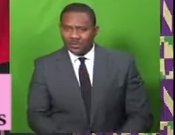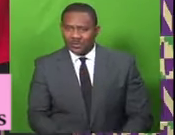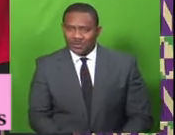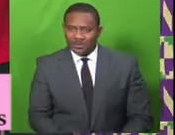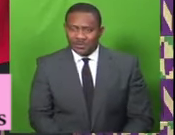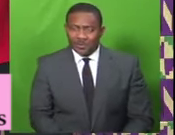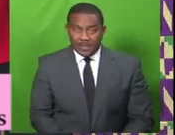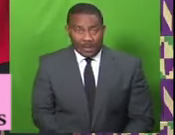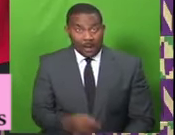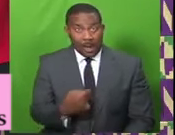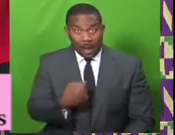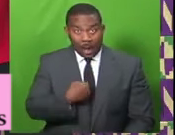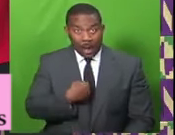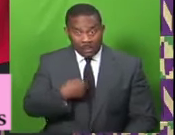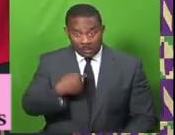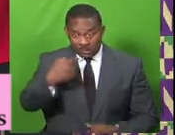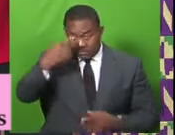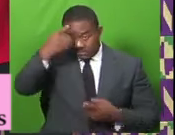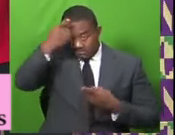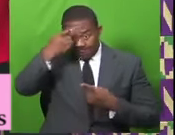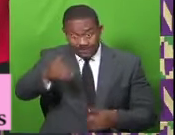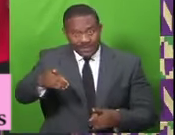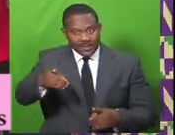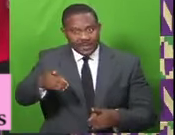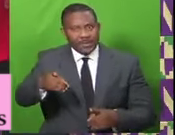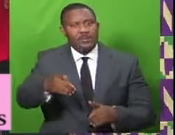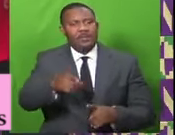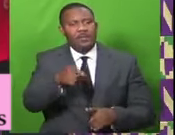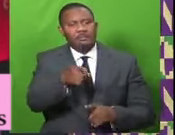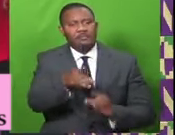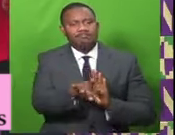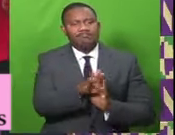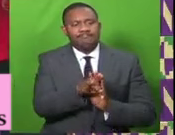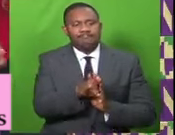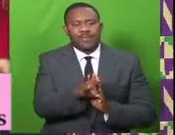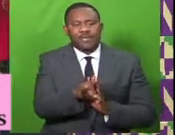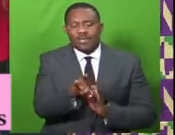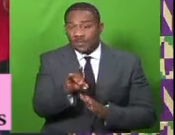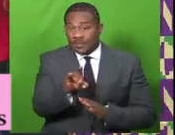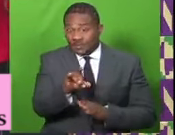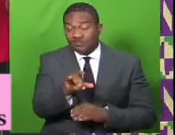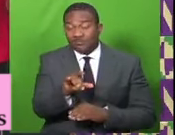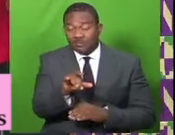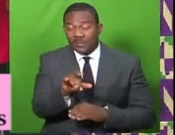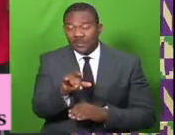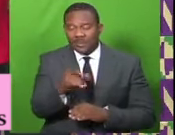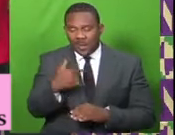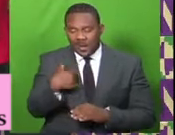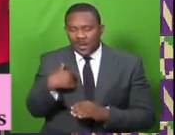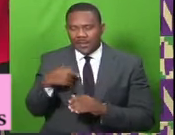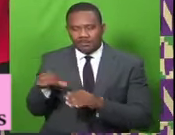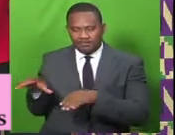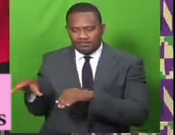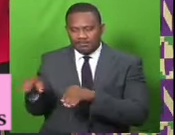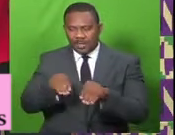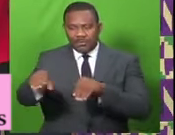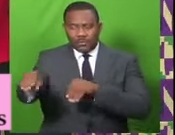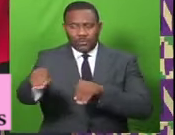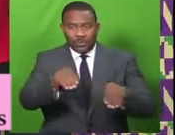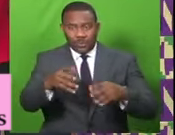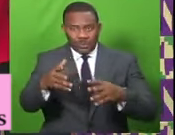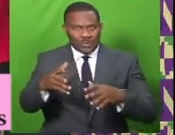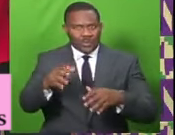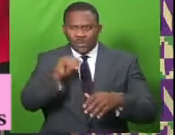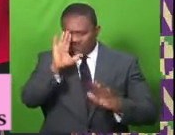I made the decision to rotate the Independence Day anniversary celebration in order to enhance the cohesion